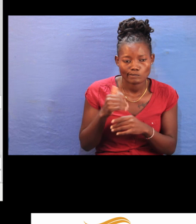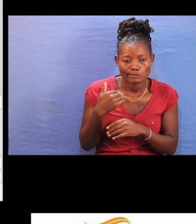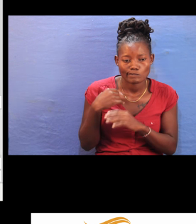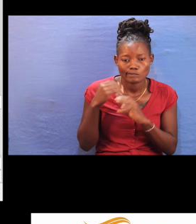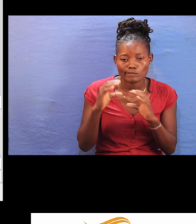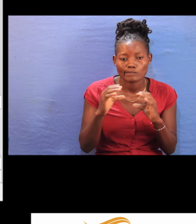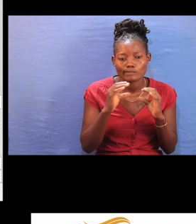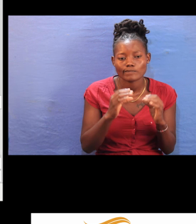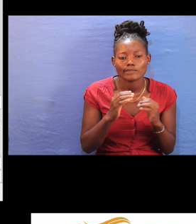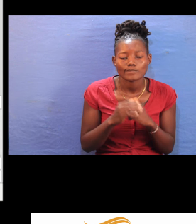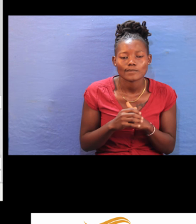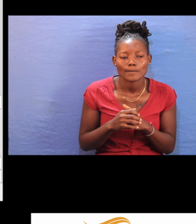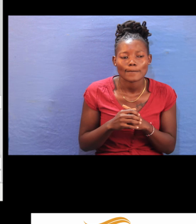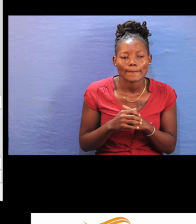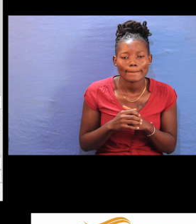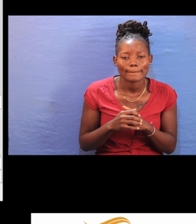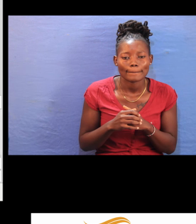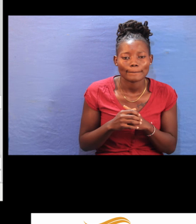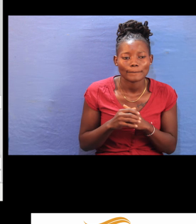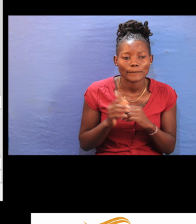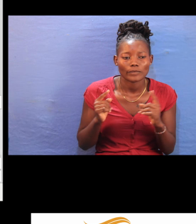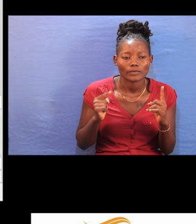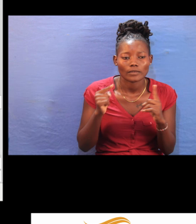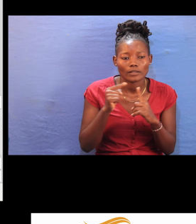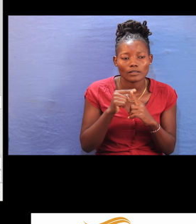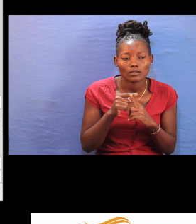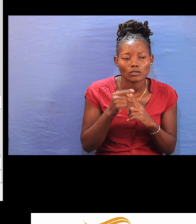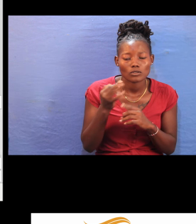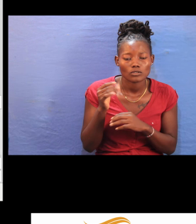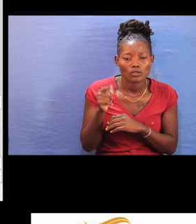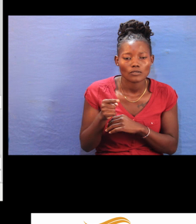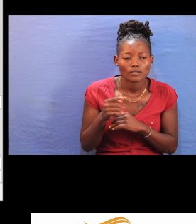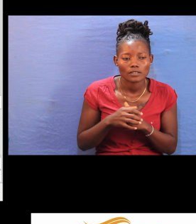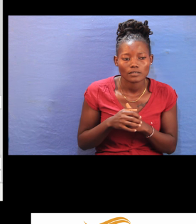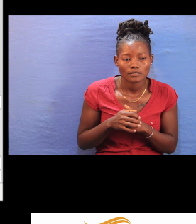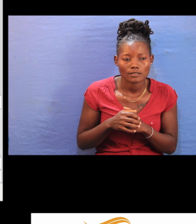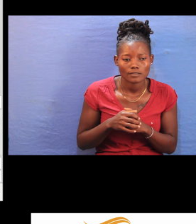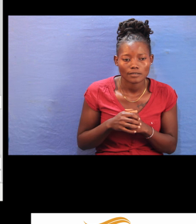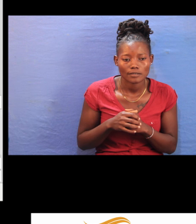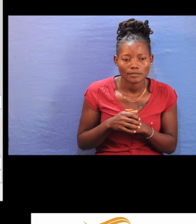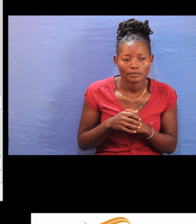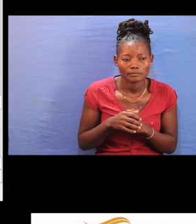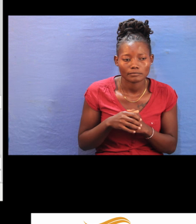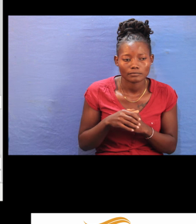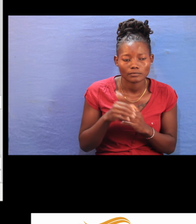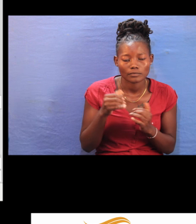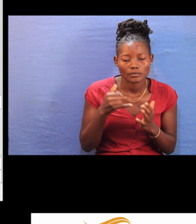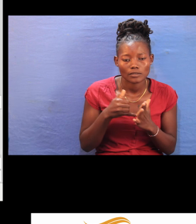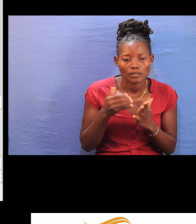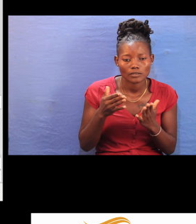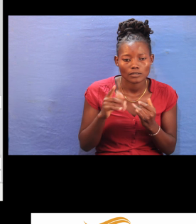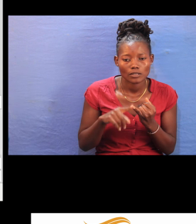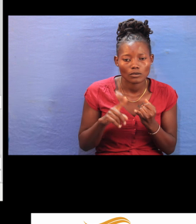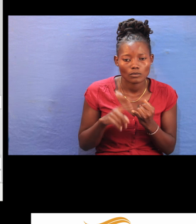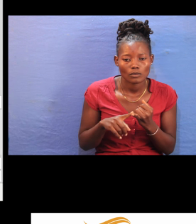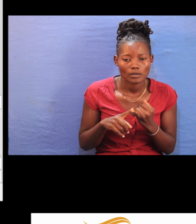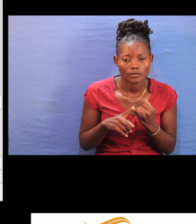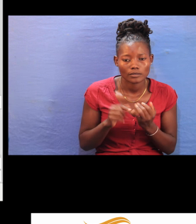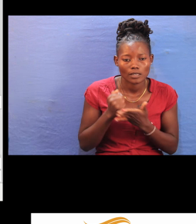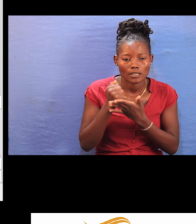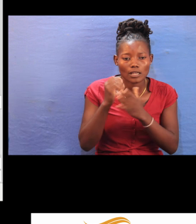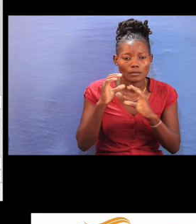coaching. So the goals of this talk, having goals right here, number one are to help